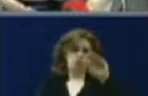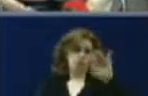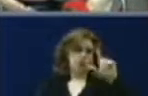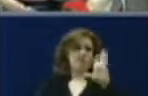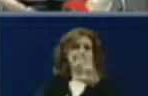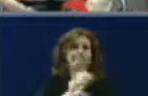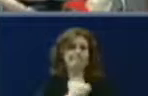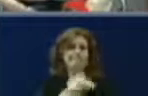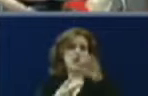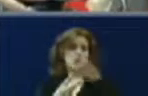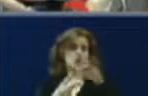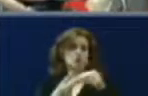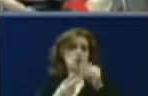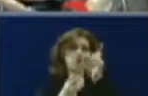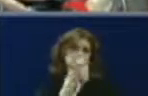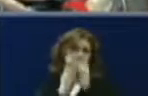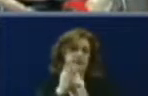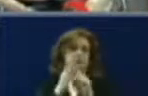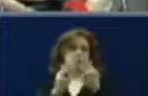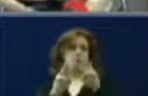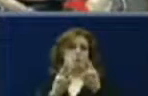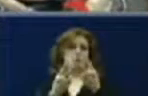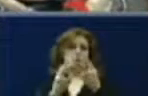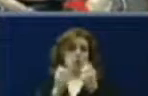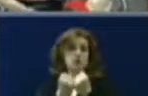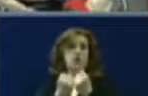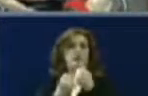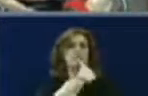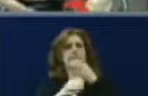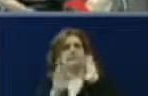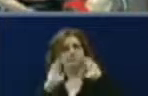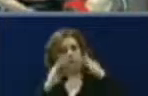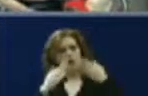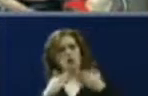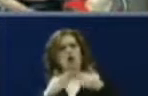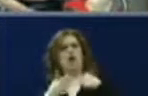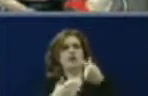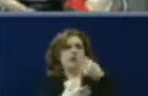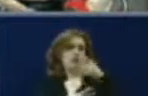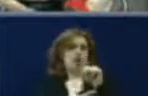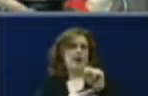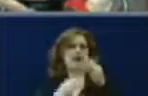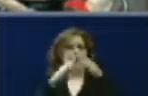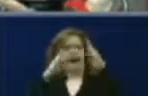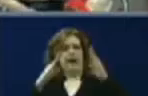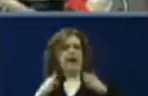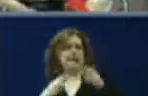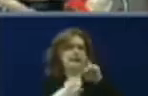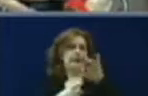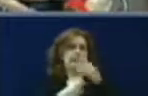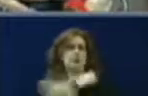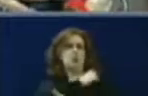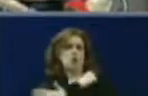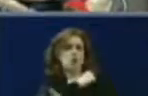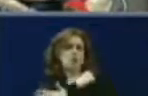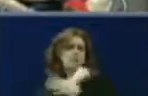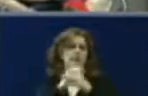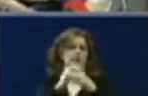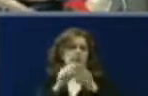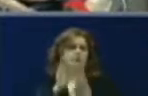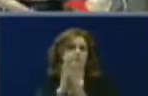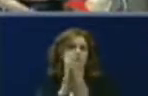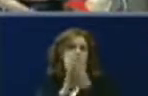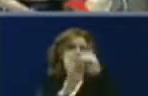in a choice design workshop working on the grant from the Housing and Urban Development Department for the Russell